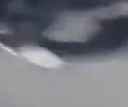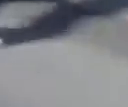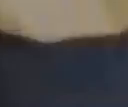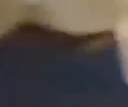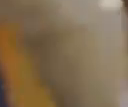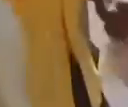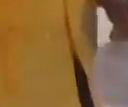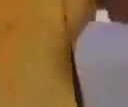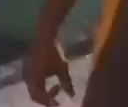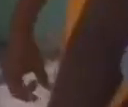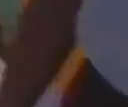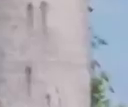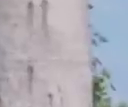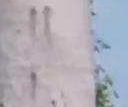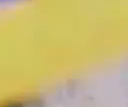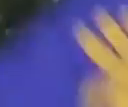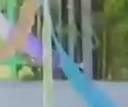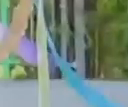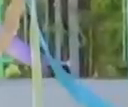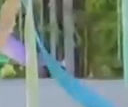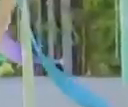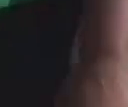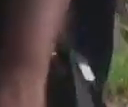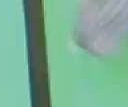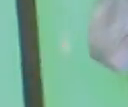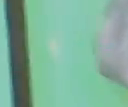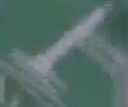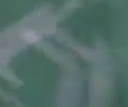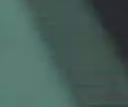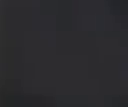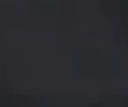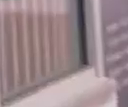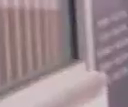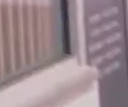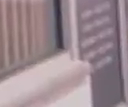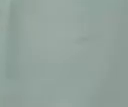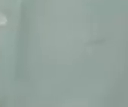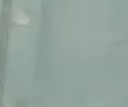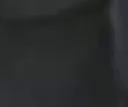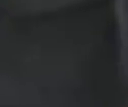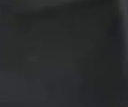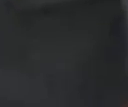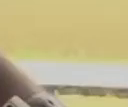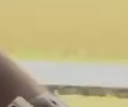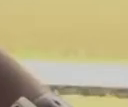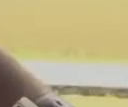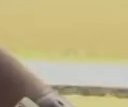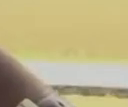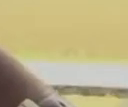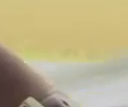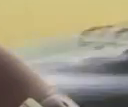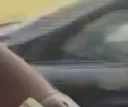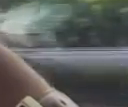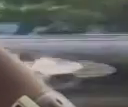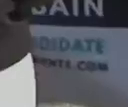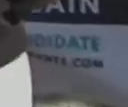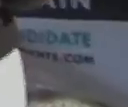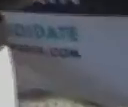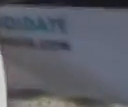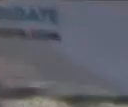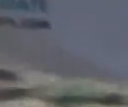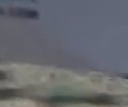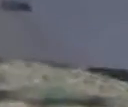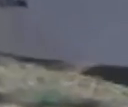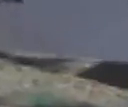needed, and the change that they need is right here. We're talking about change, real change, in this next general election. We are ready to take this country forward